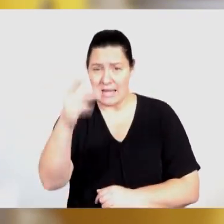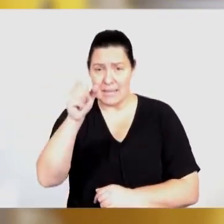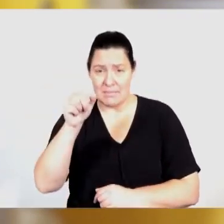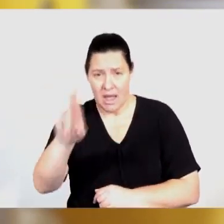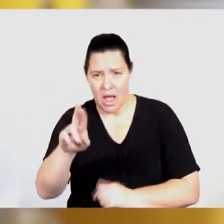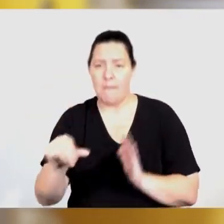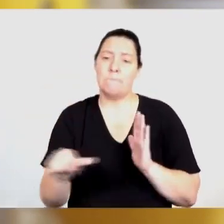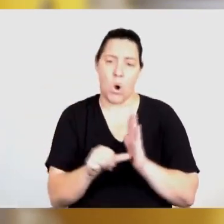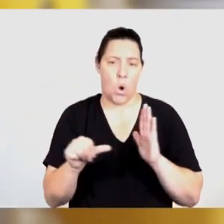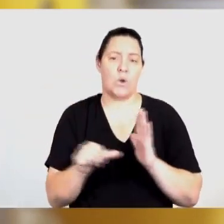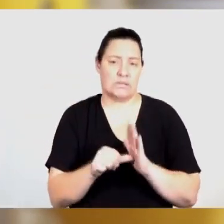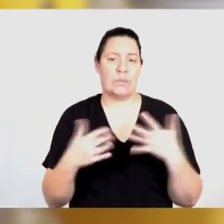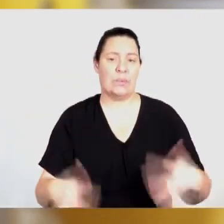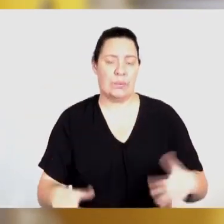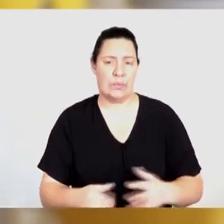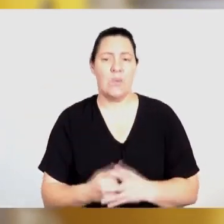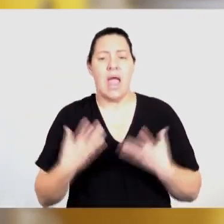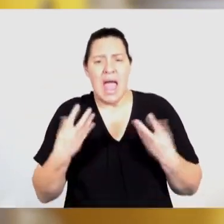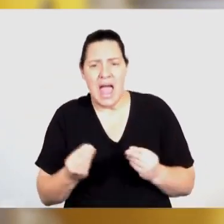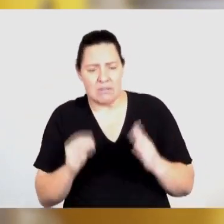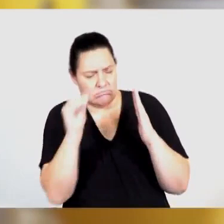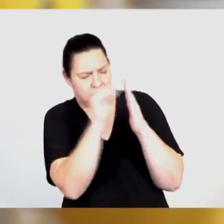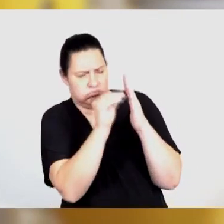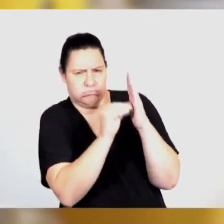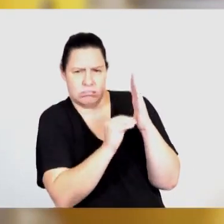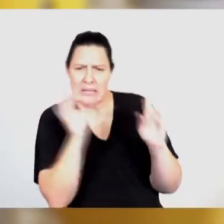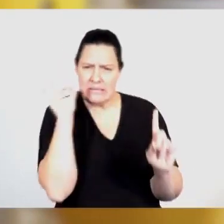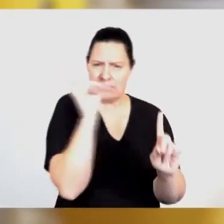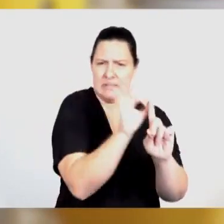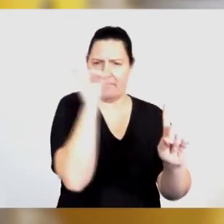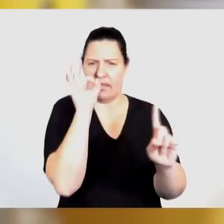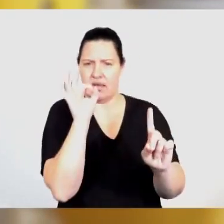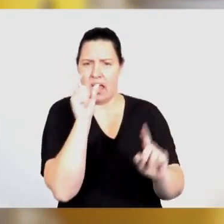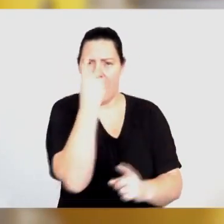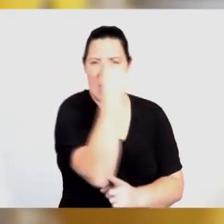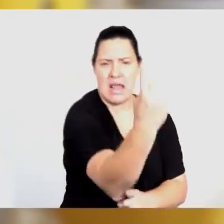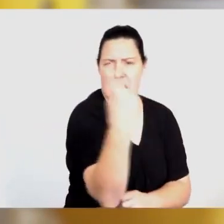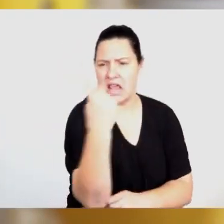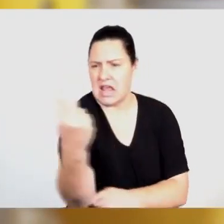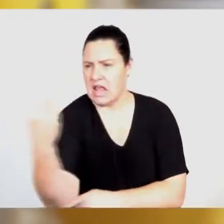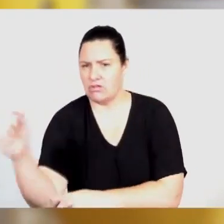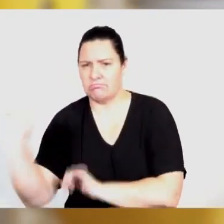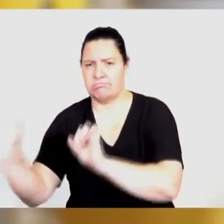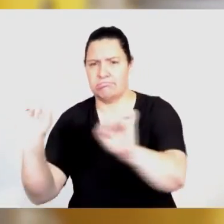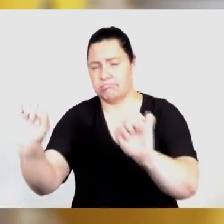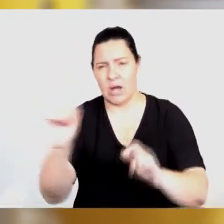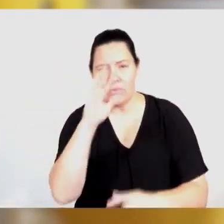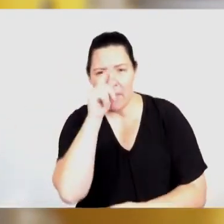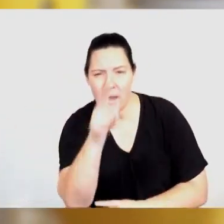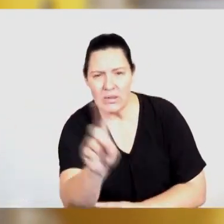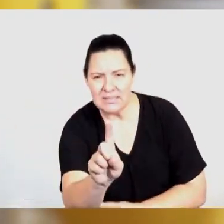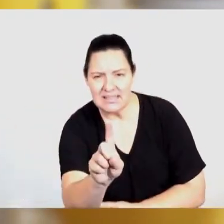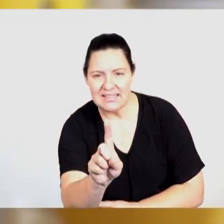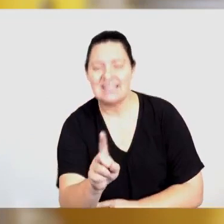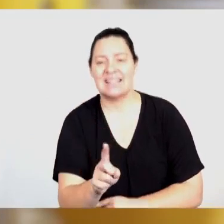very important. So we have a specific place where we record each individual debtor. You remember what we call